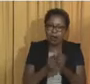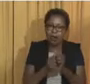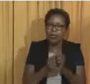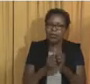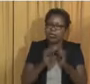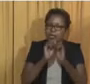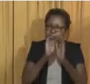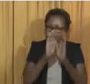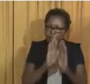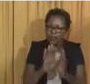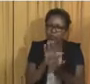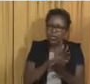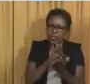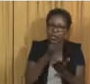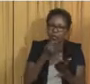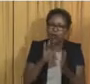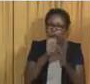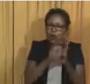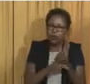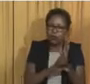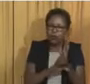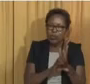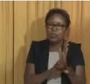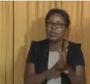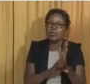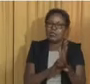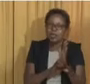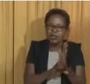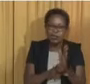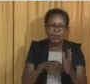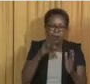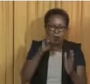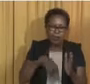of the Constitution is a multi-staged,